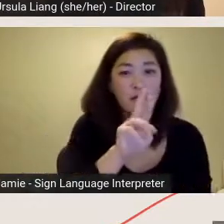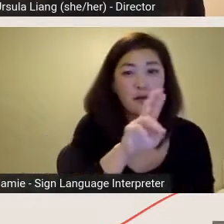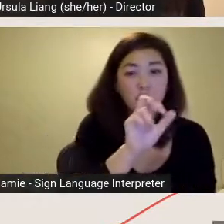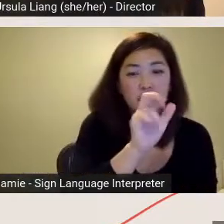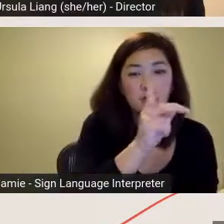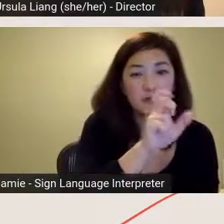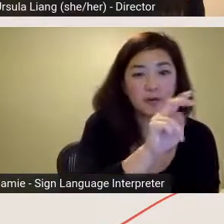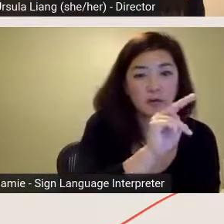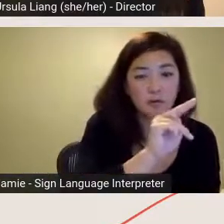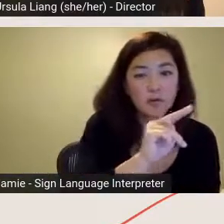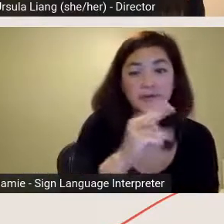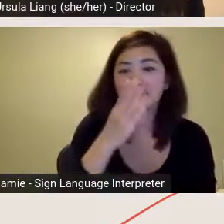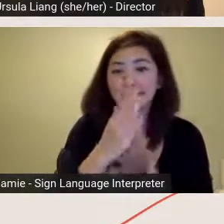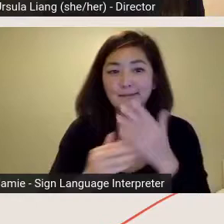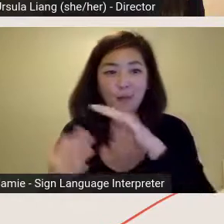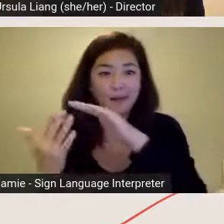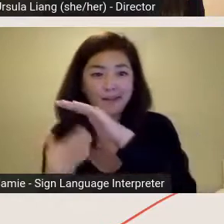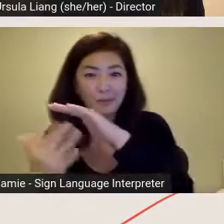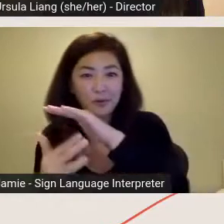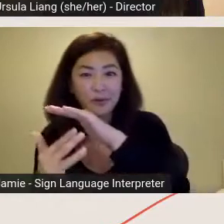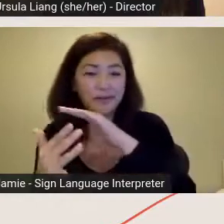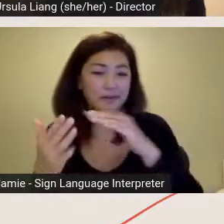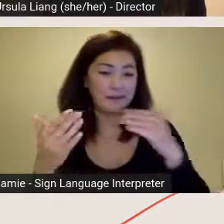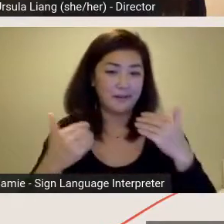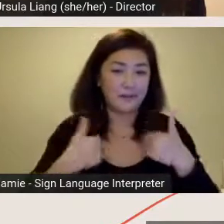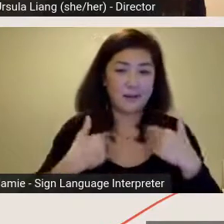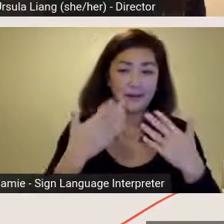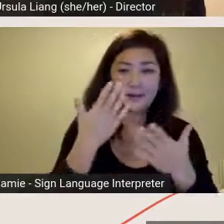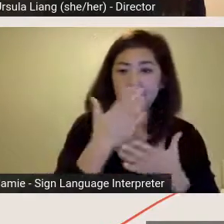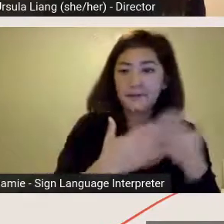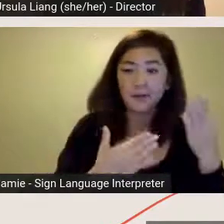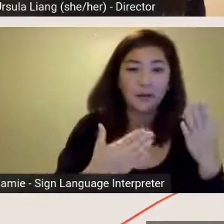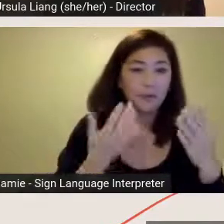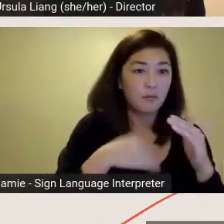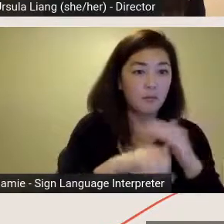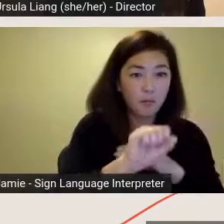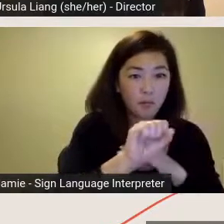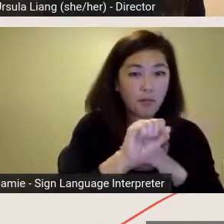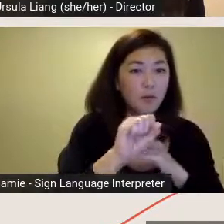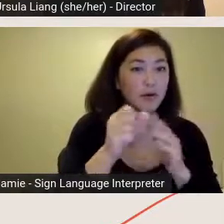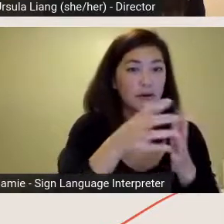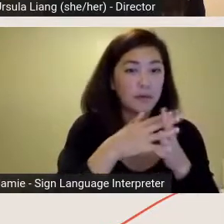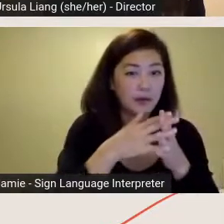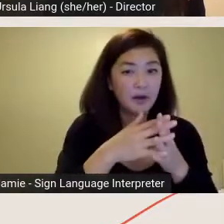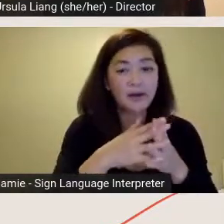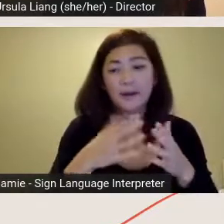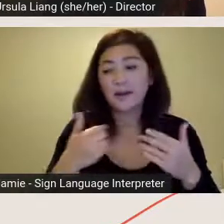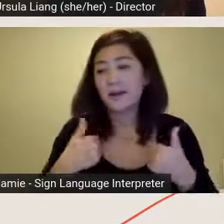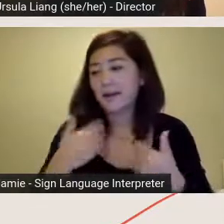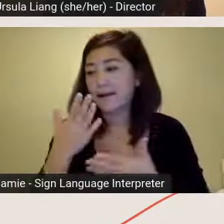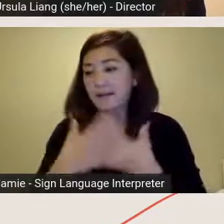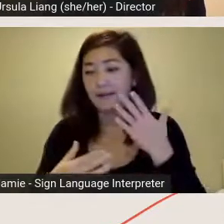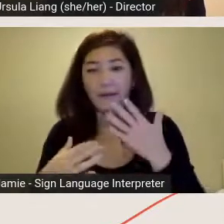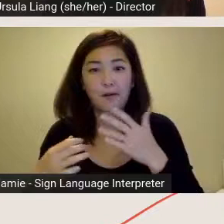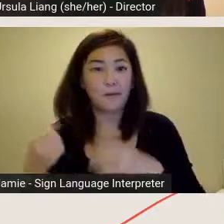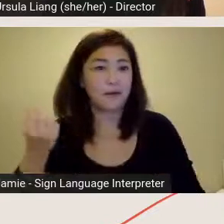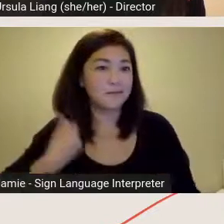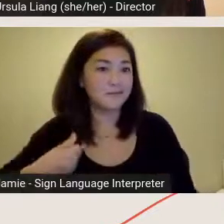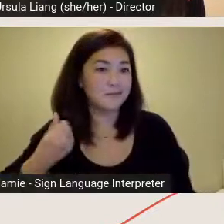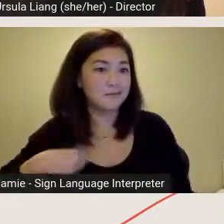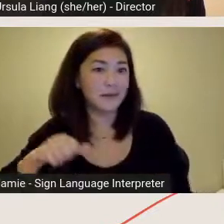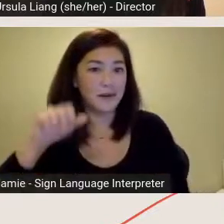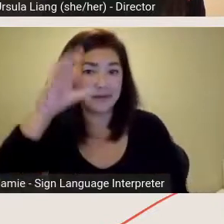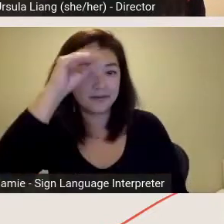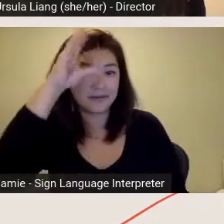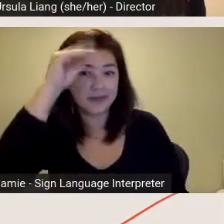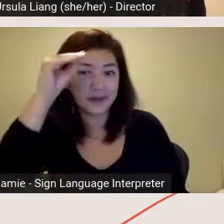immigrant populations, but then there's sort of like American born, you know, tough guy Chinatown characters. Then we have these like, or second